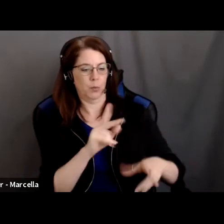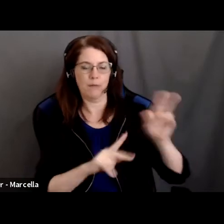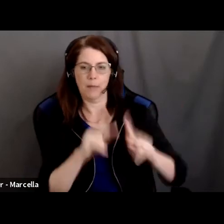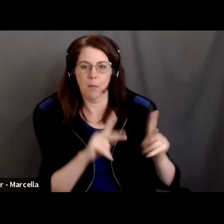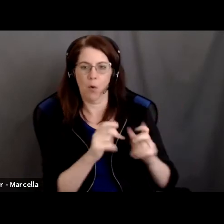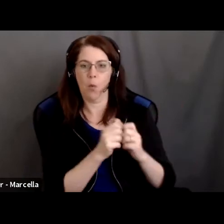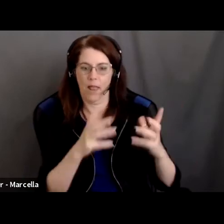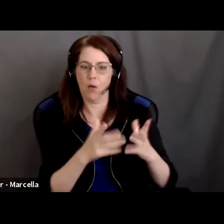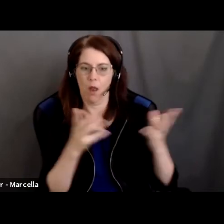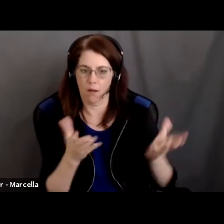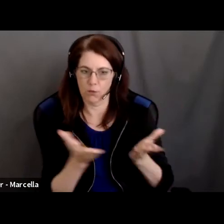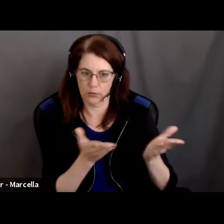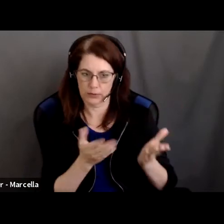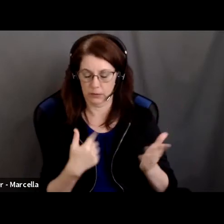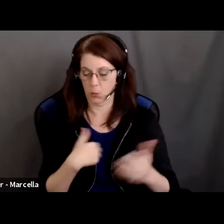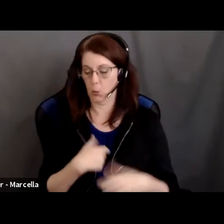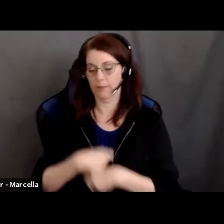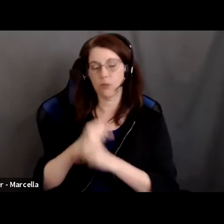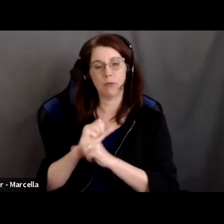have created